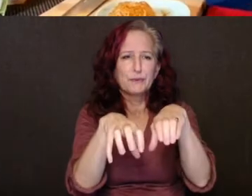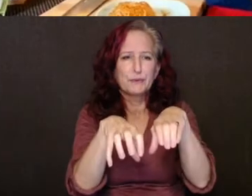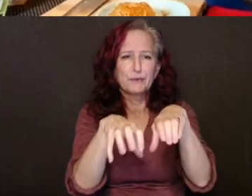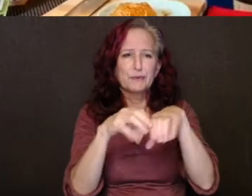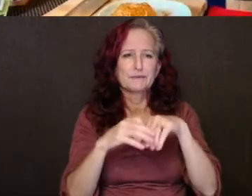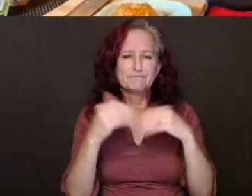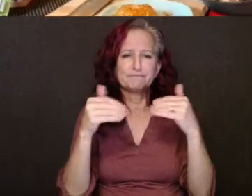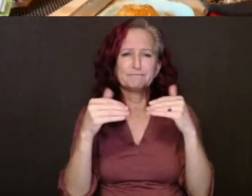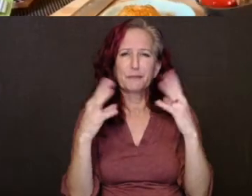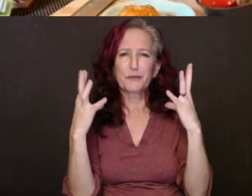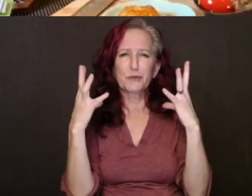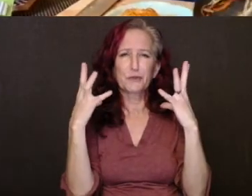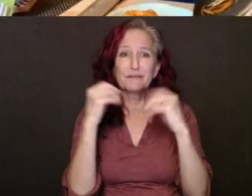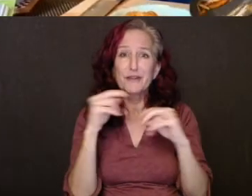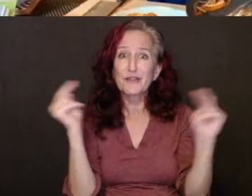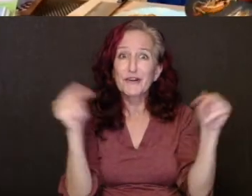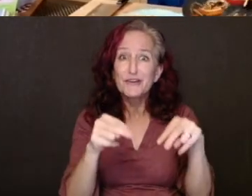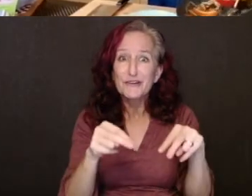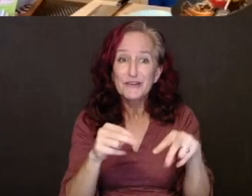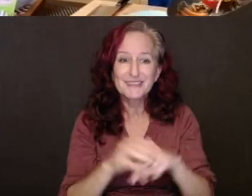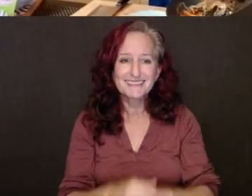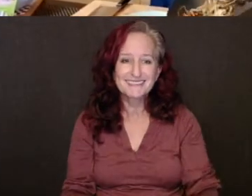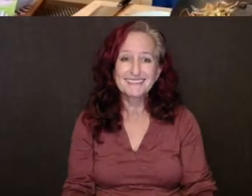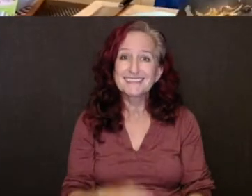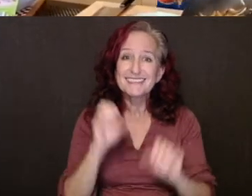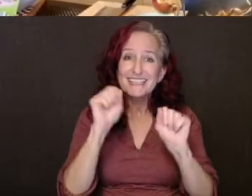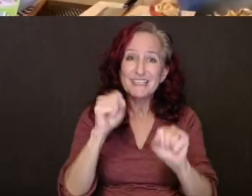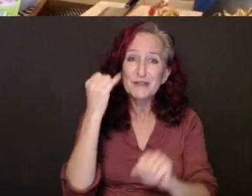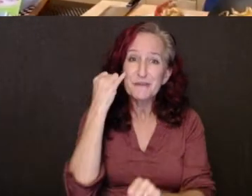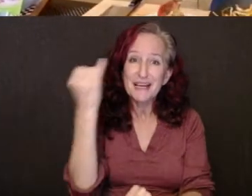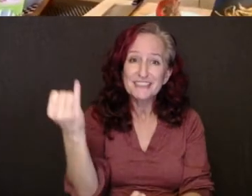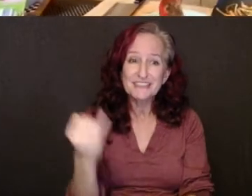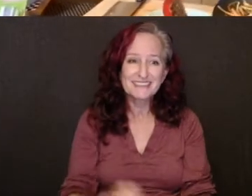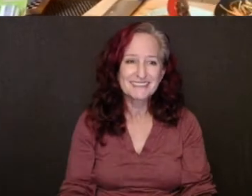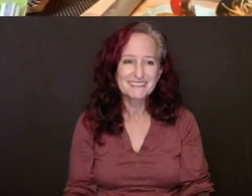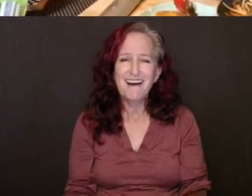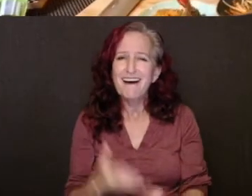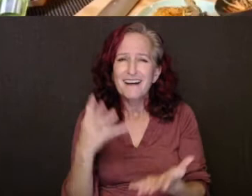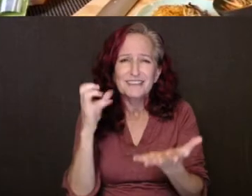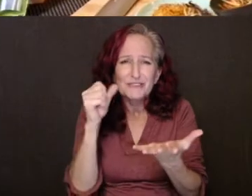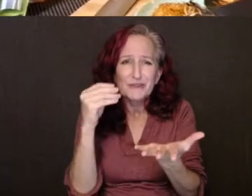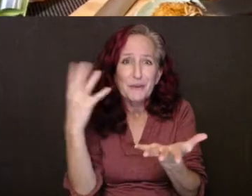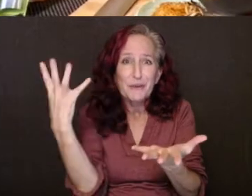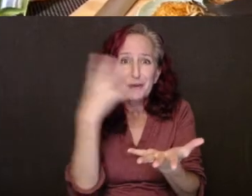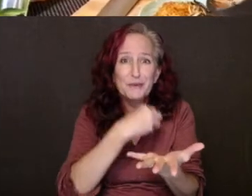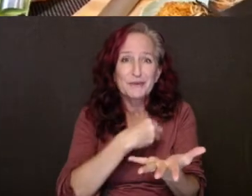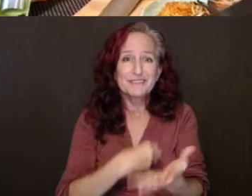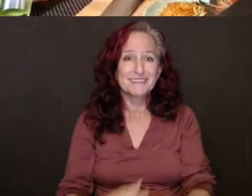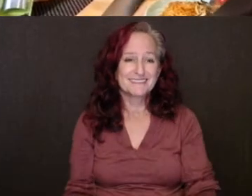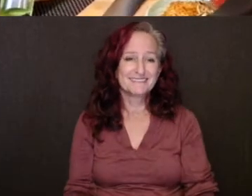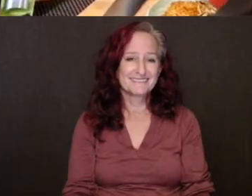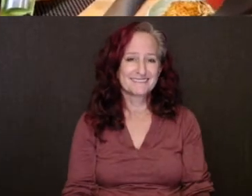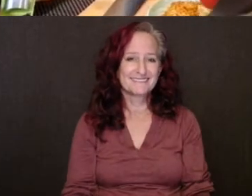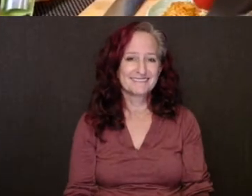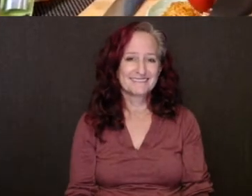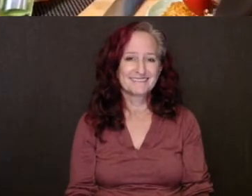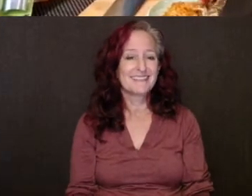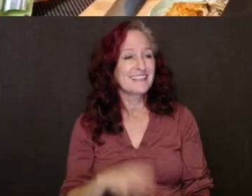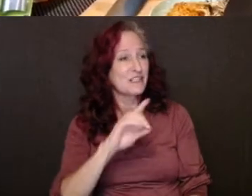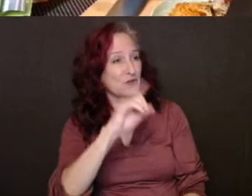off, and I show you how beautiful this is. I put this vegetable on the side. Look at that. So I don't want